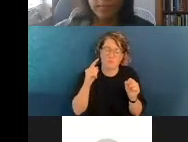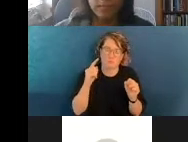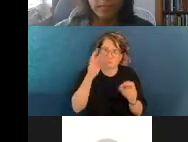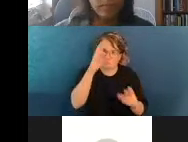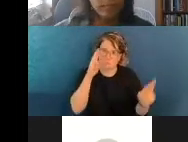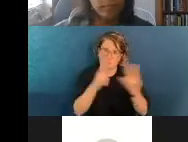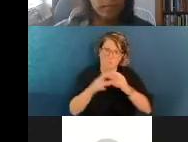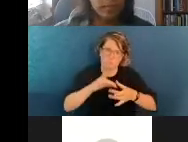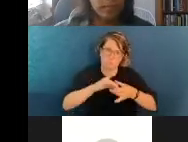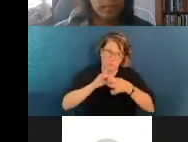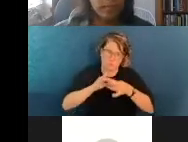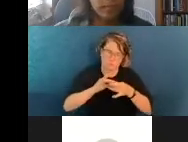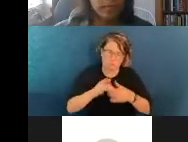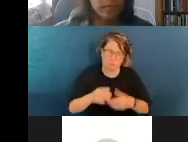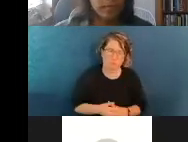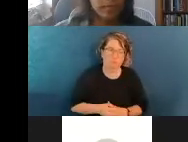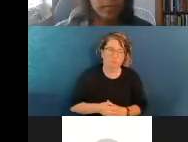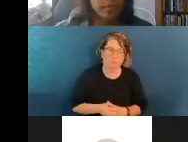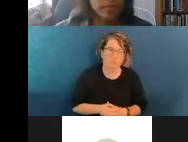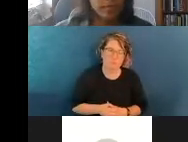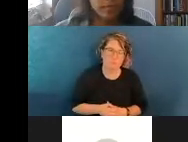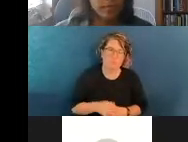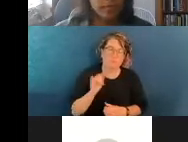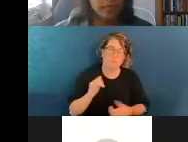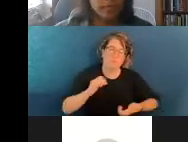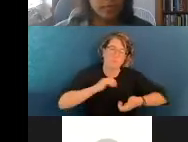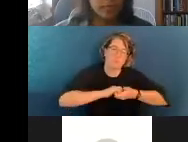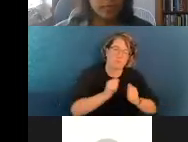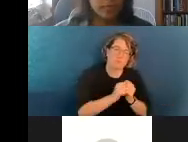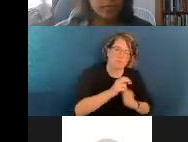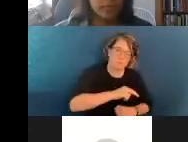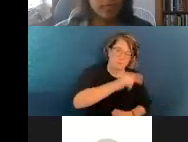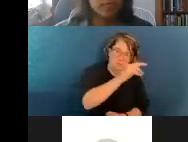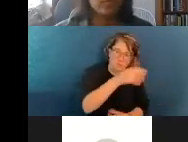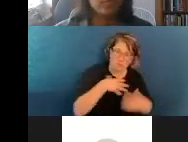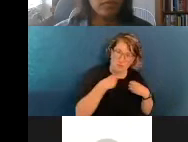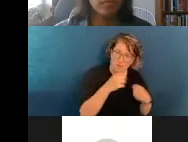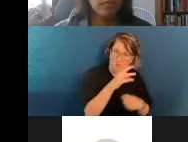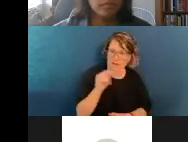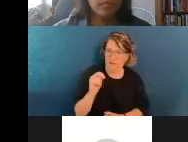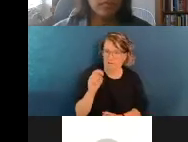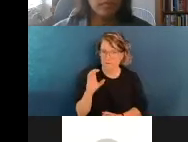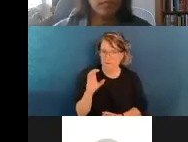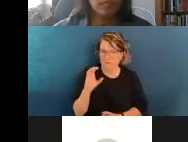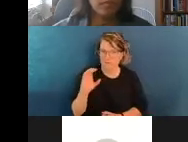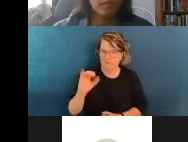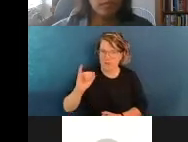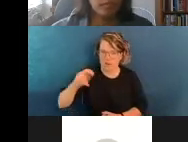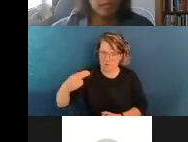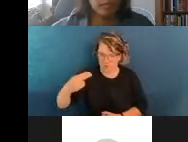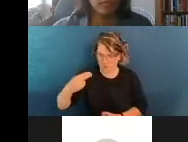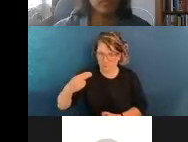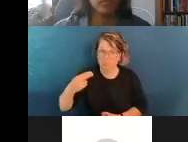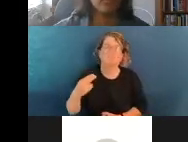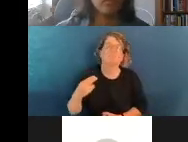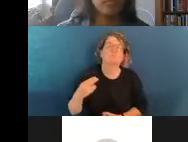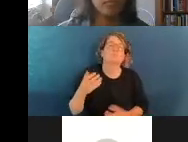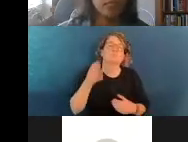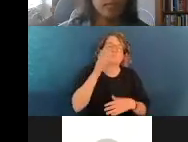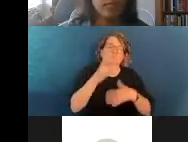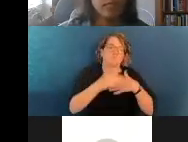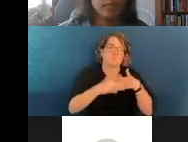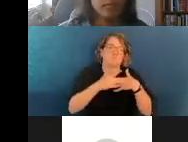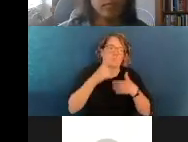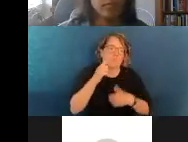is a partnered piece between Northern Health and the NCCIH, which we're aiming to make available for all Northern